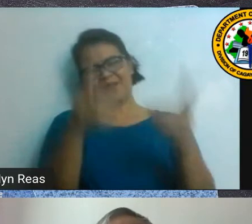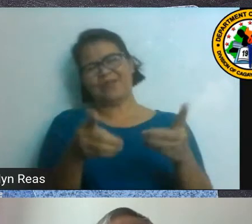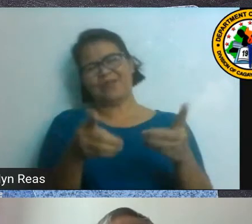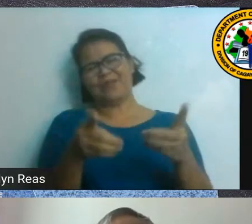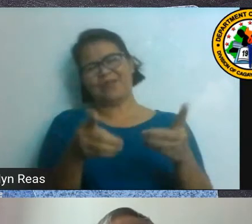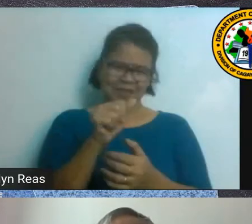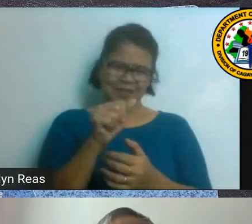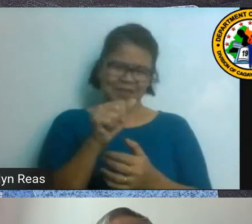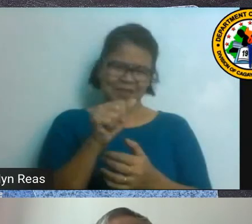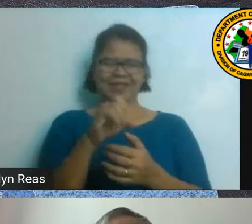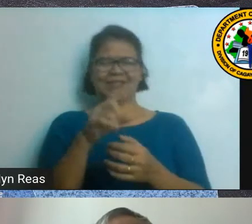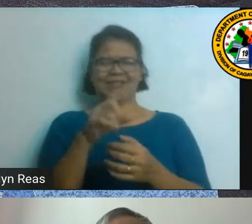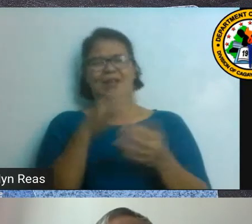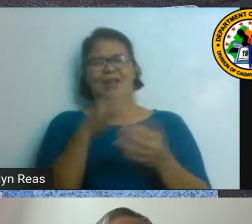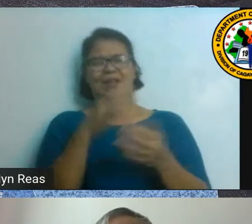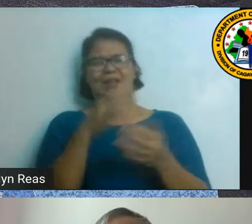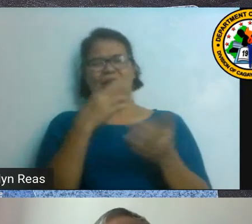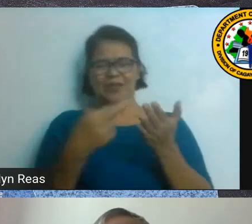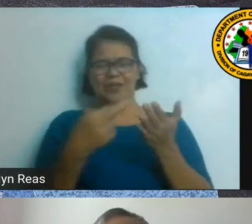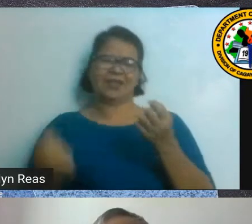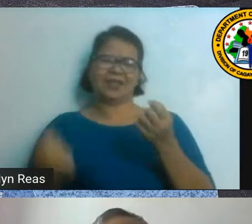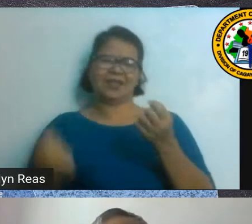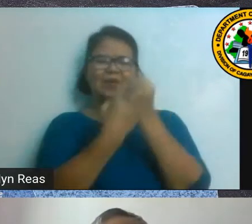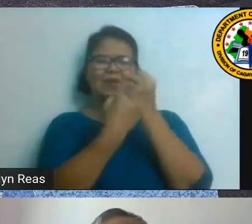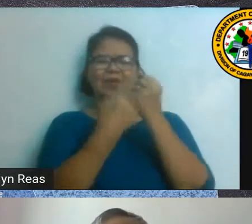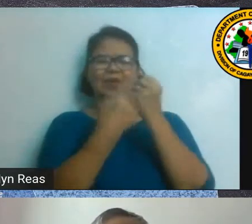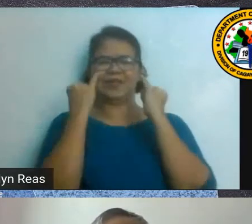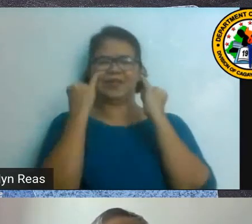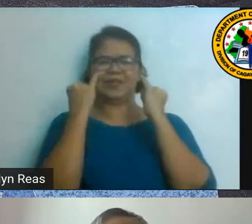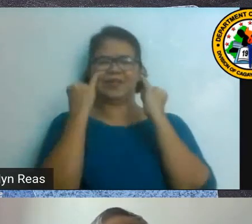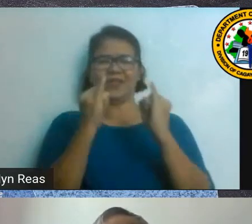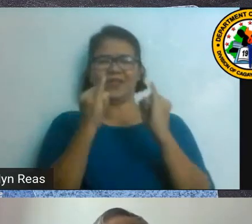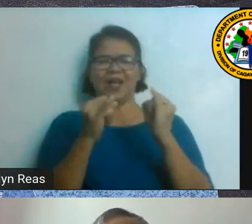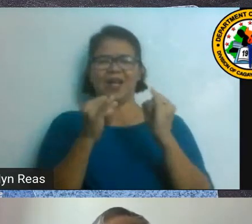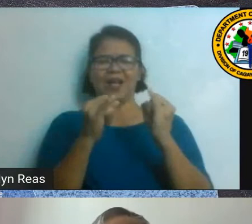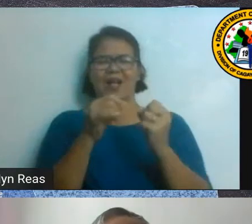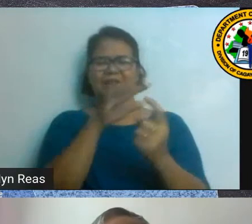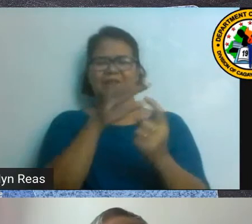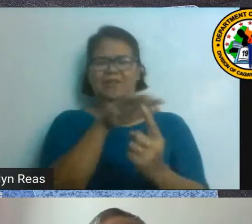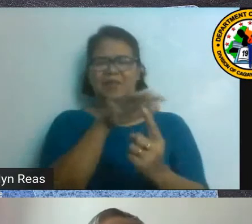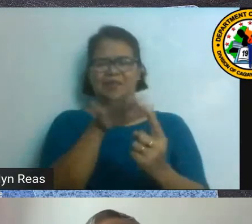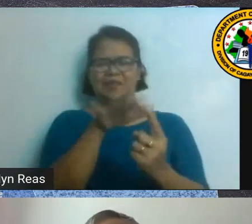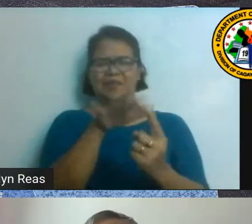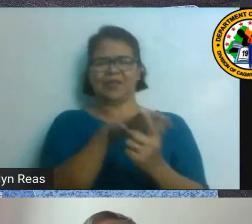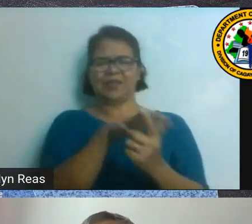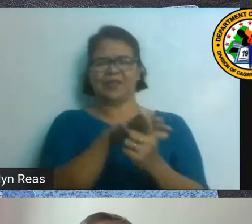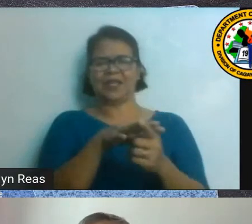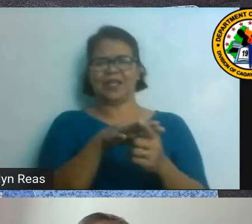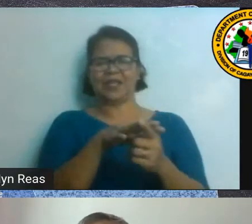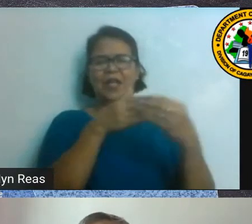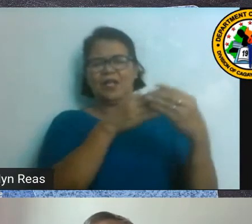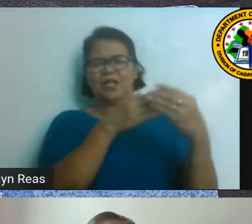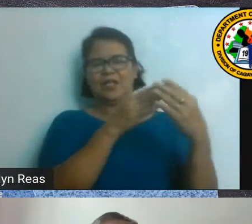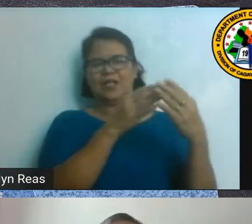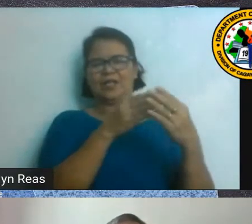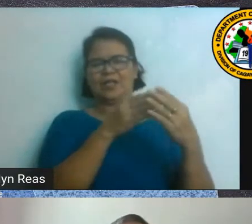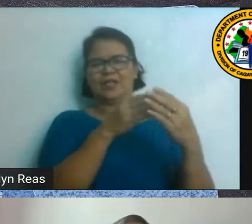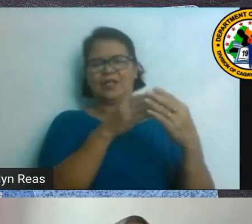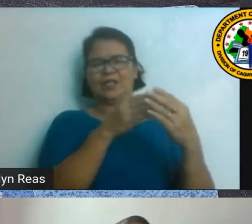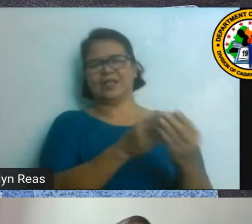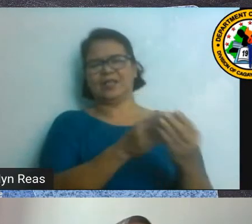support, instructional supervision, and ideal leadership. Yusek, here in Cagayan de Oro City, we have